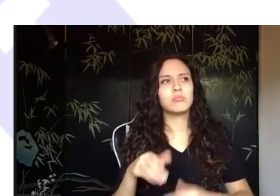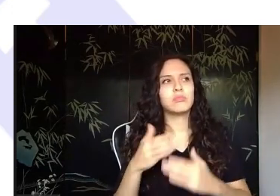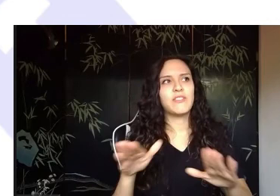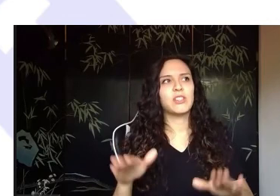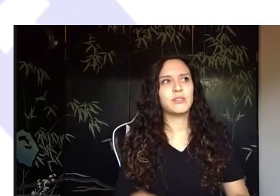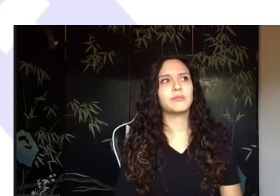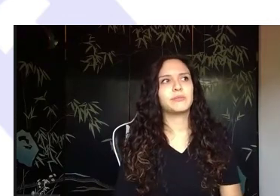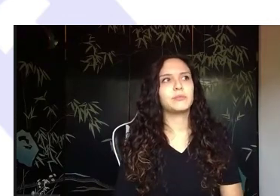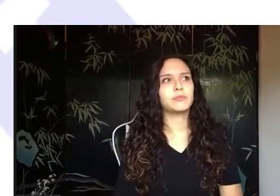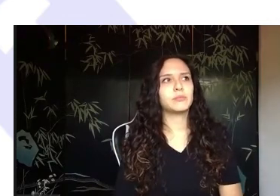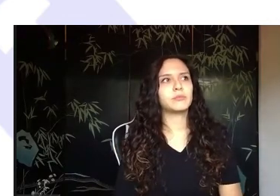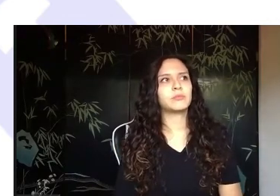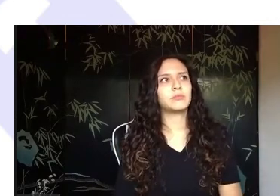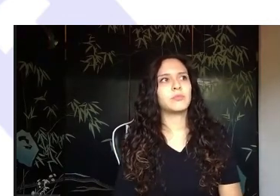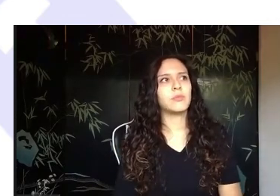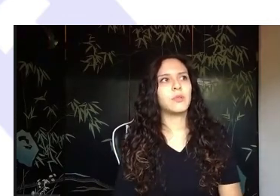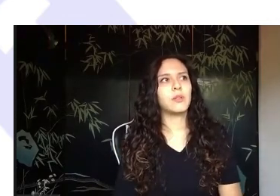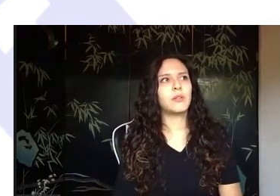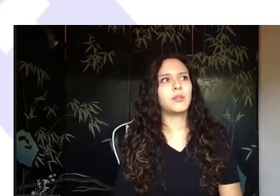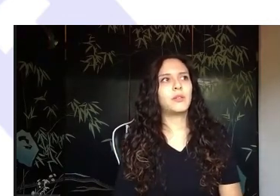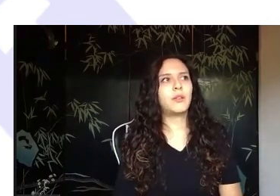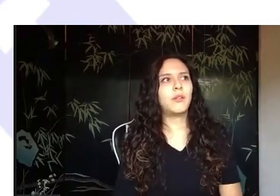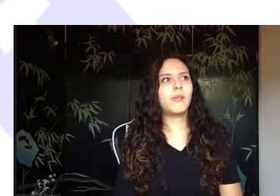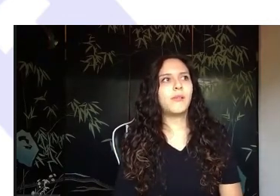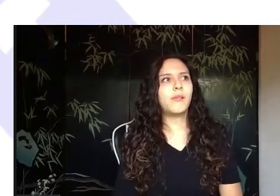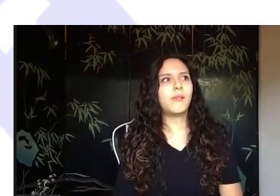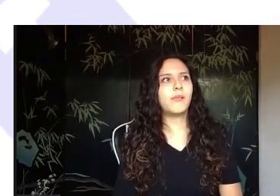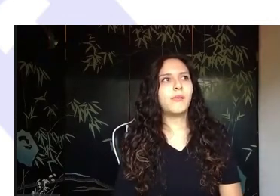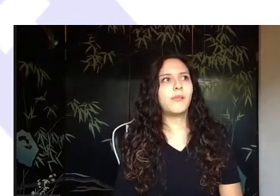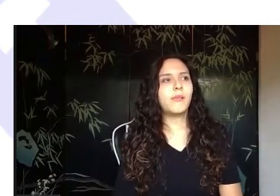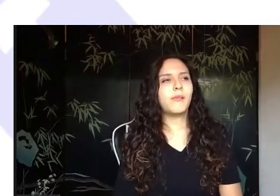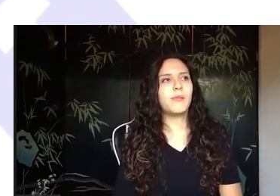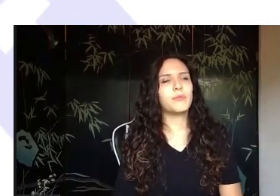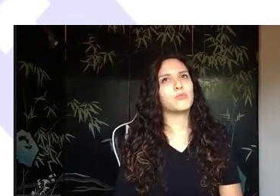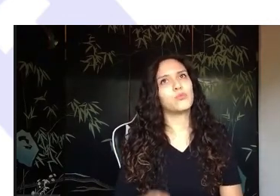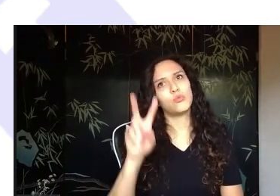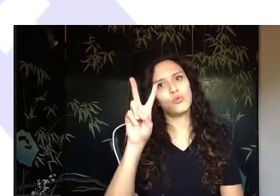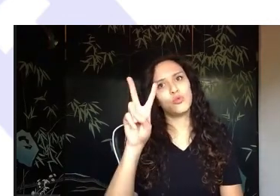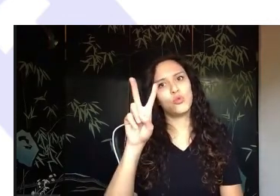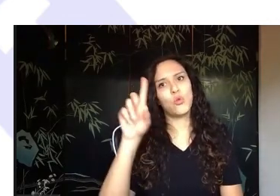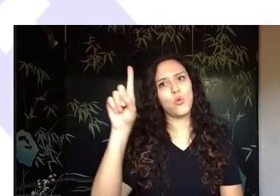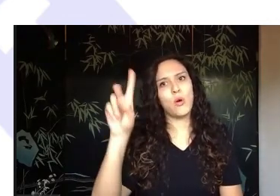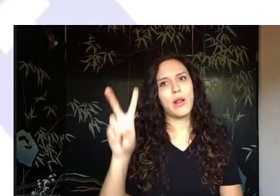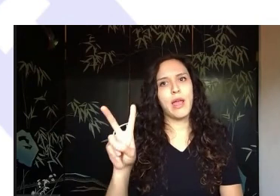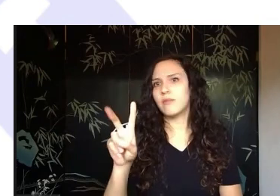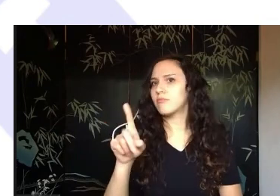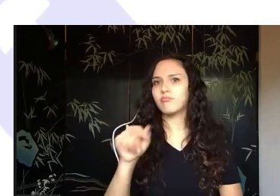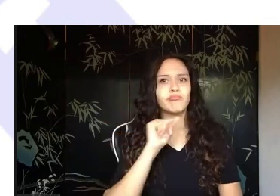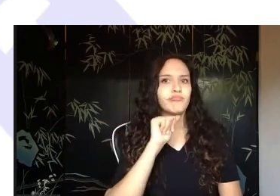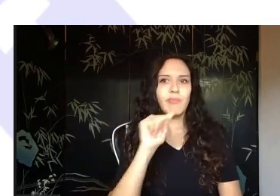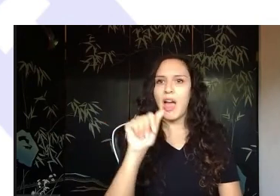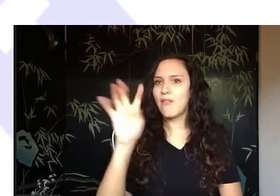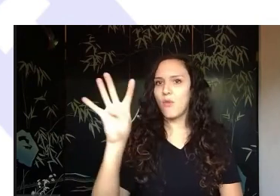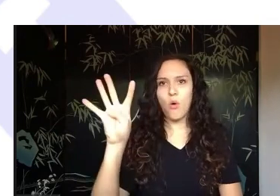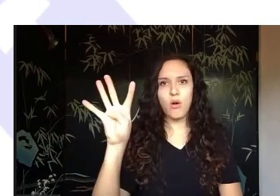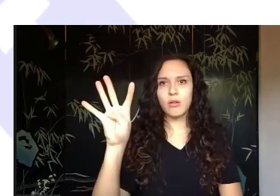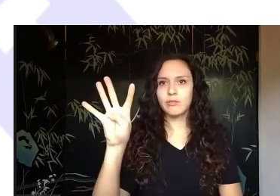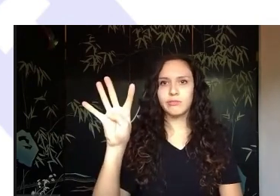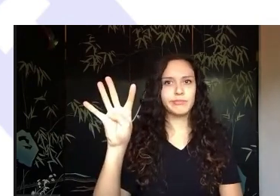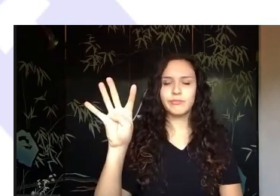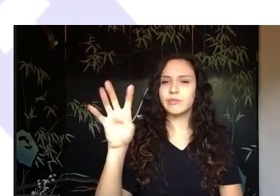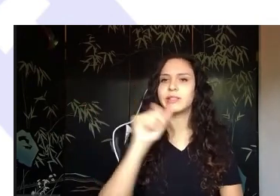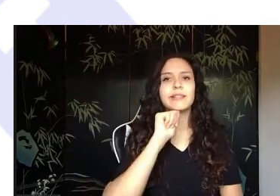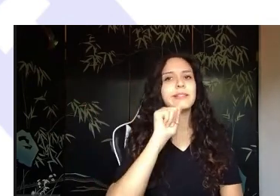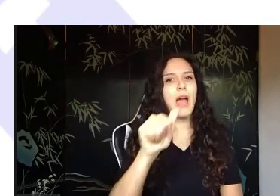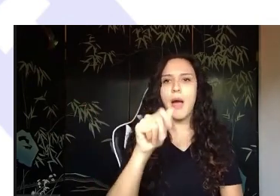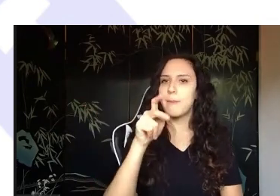on the side. Let's go ahead and divide that out. Okay. That makes 2 1/2. That